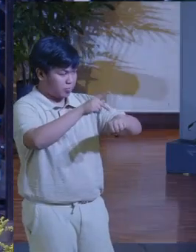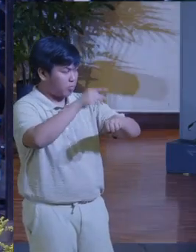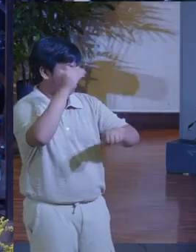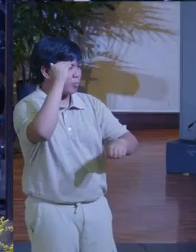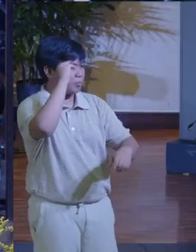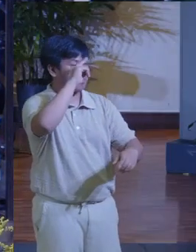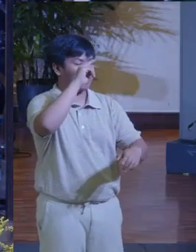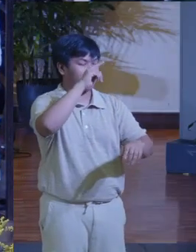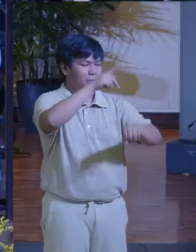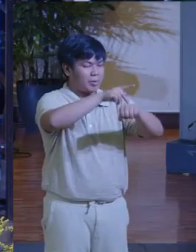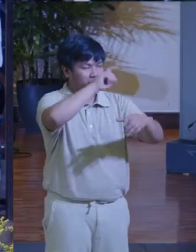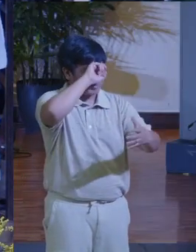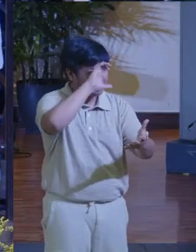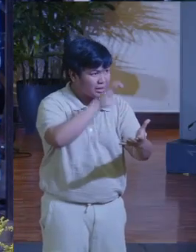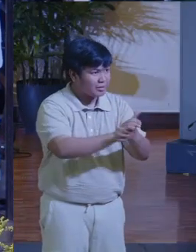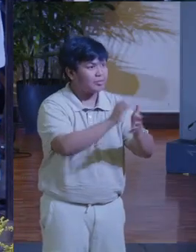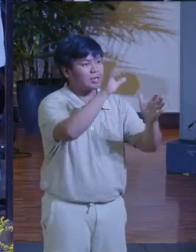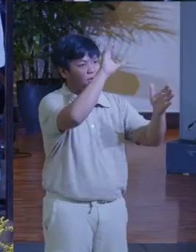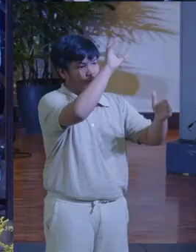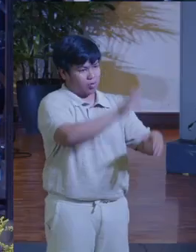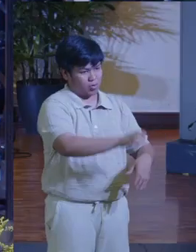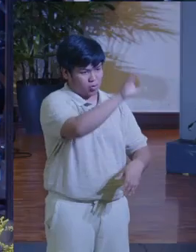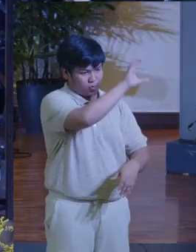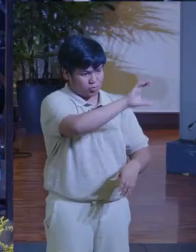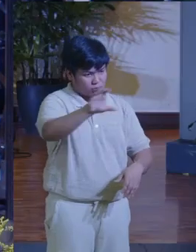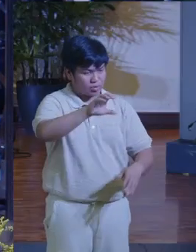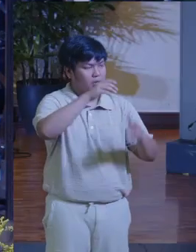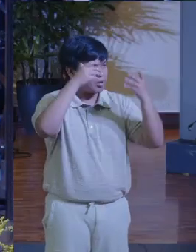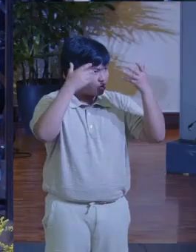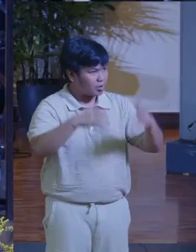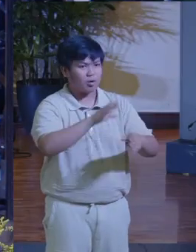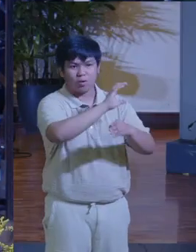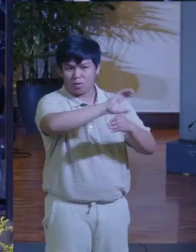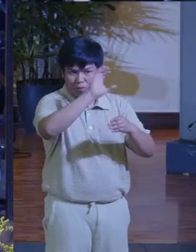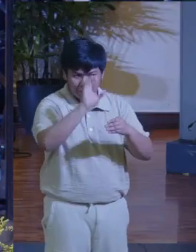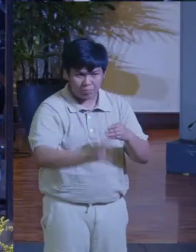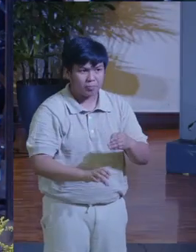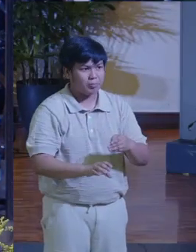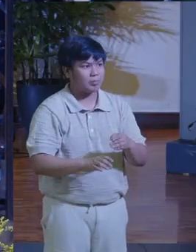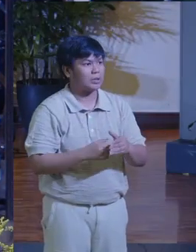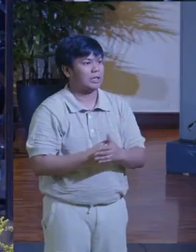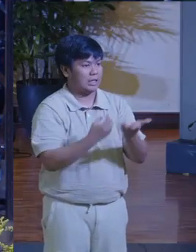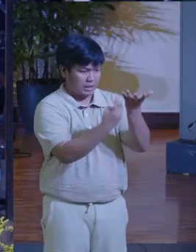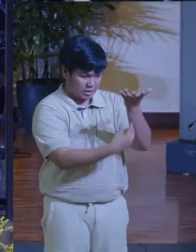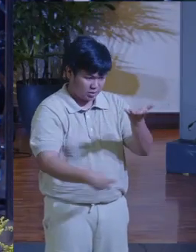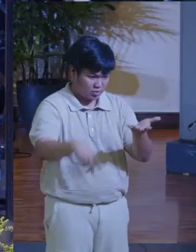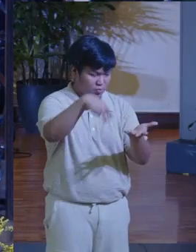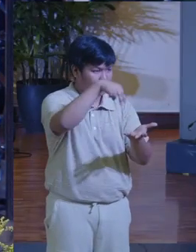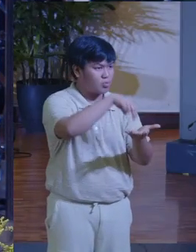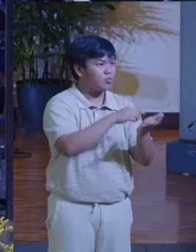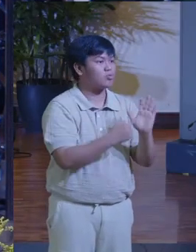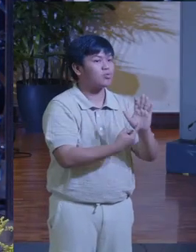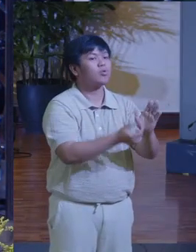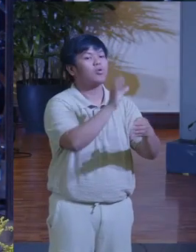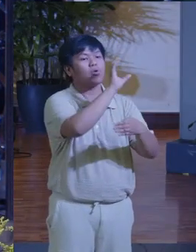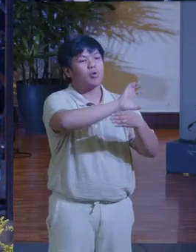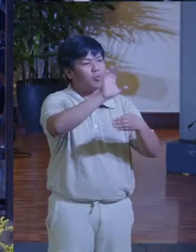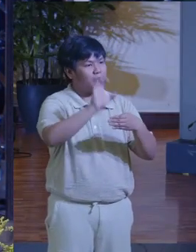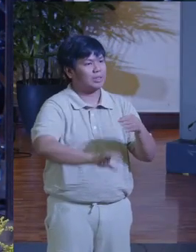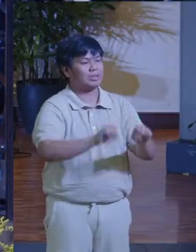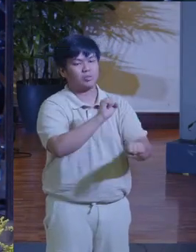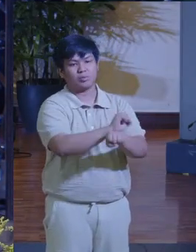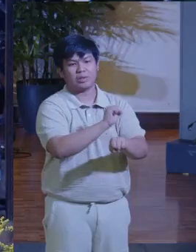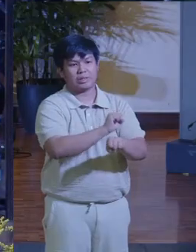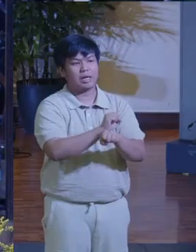na gawain ni Jesus sa krus, na ang katapusan ay signified by His rising from the dead. Naniwala